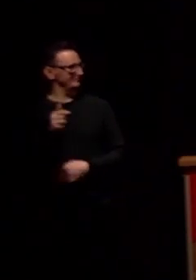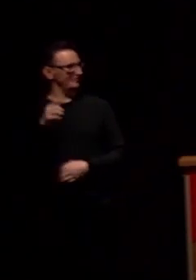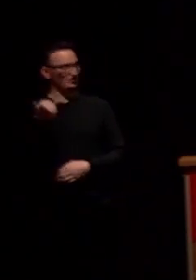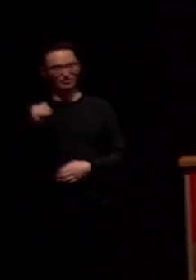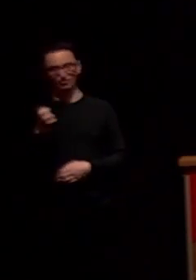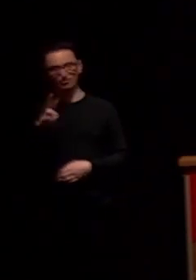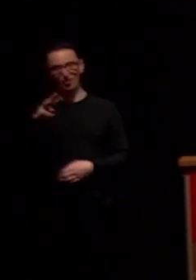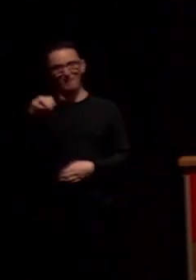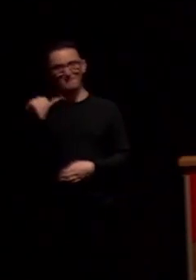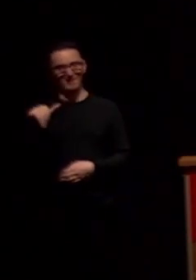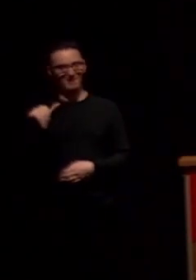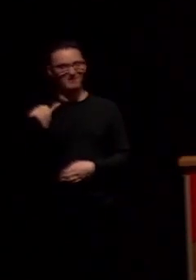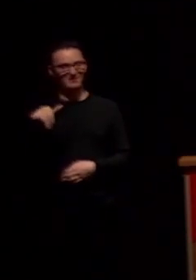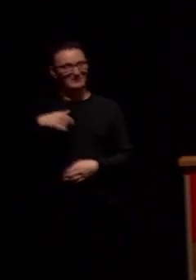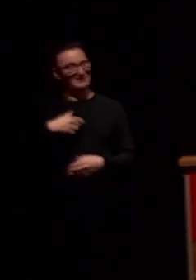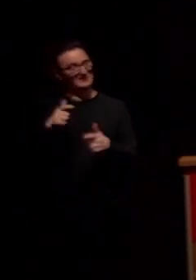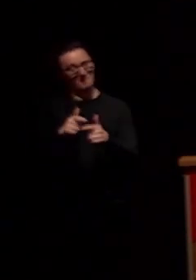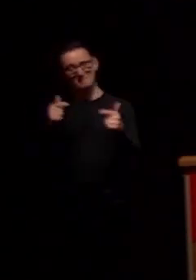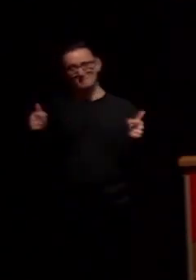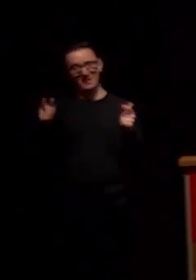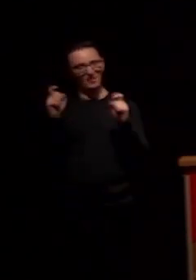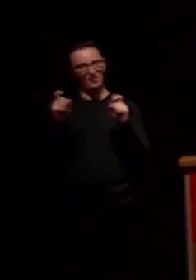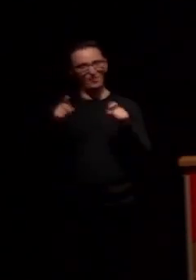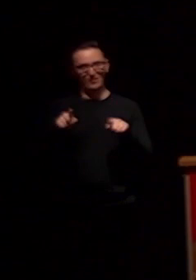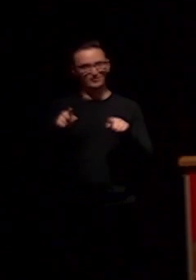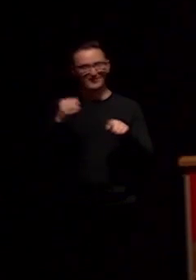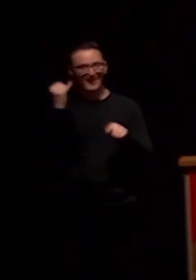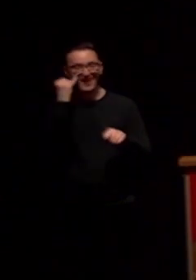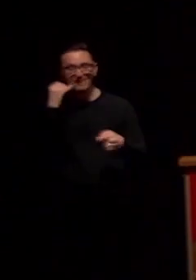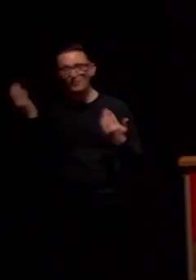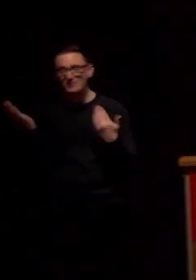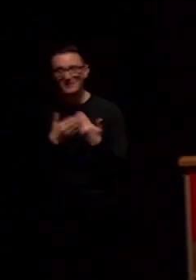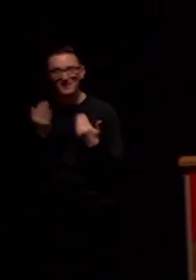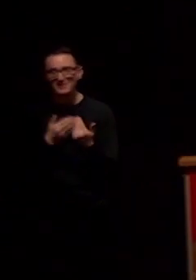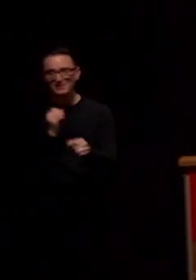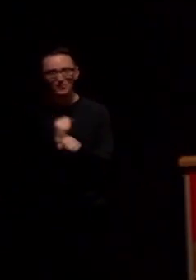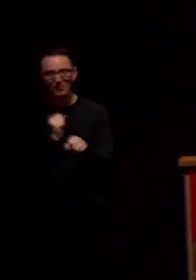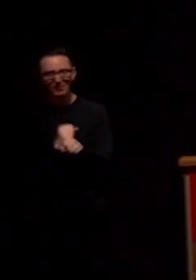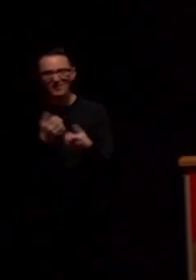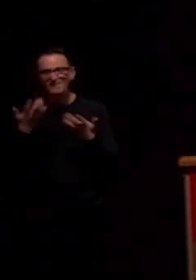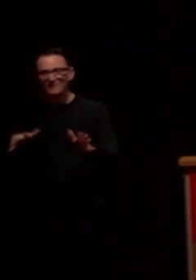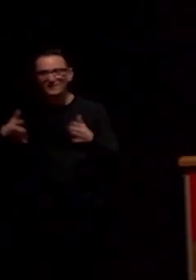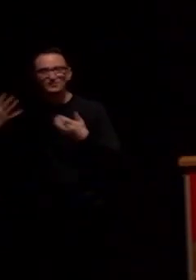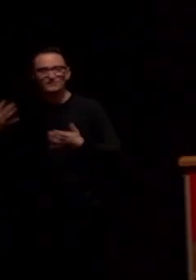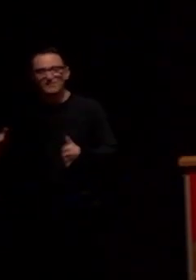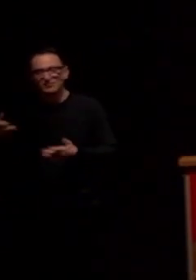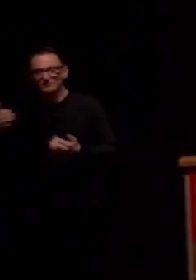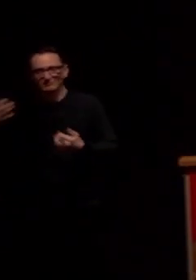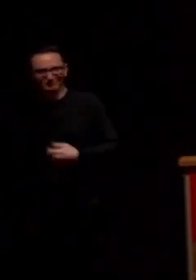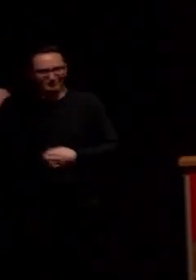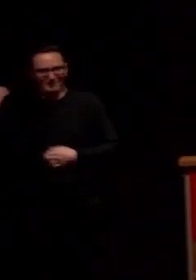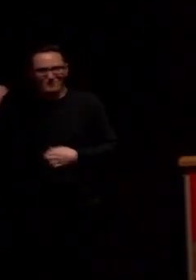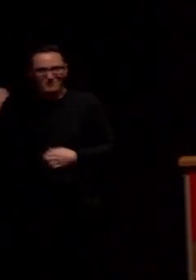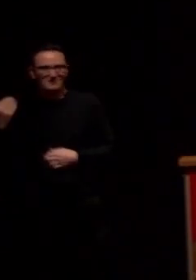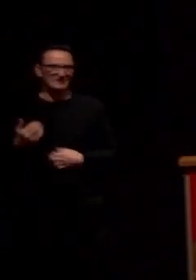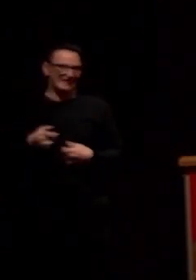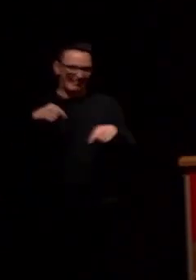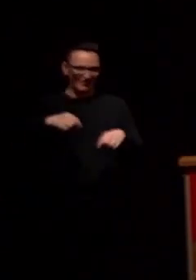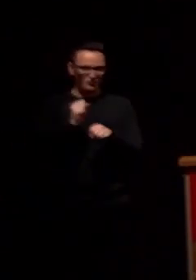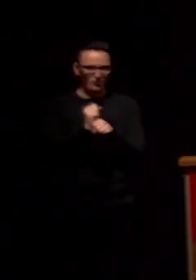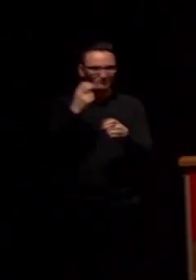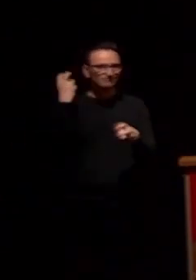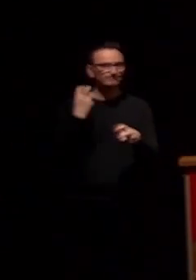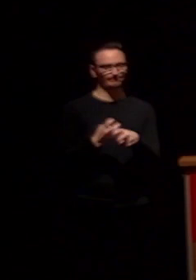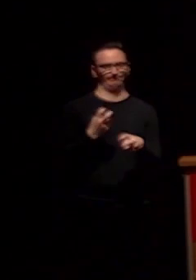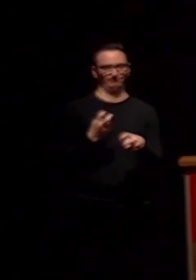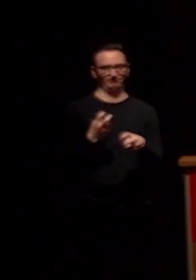quite a big question. I agree. If this work was easy, we would have done it already. It's hard work. And there's so many different levels to it. I think